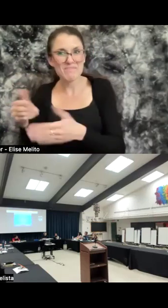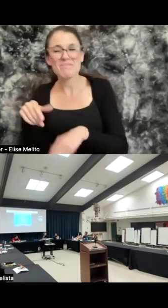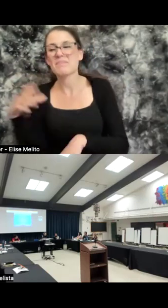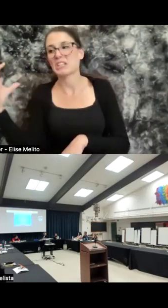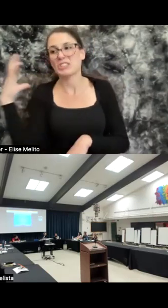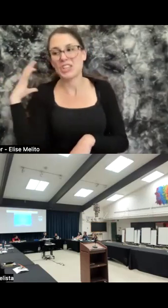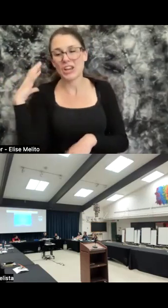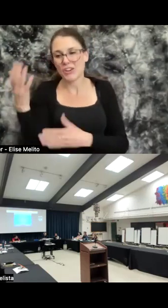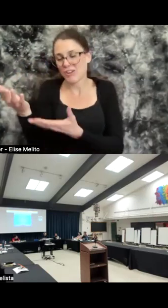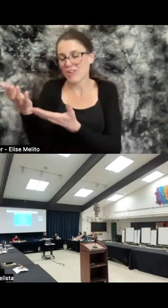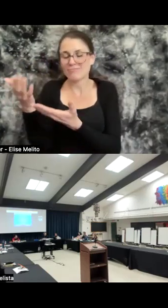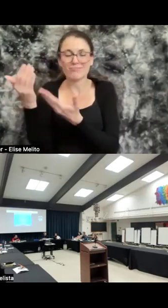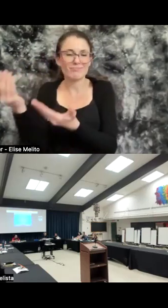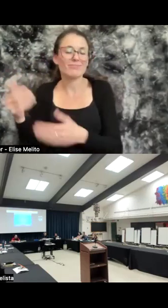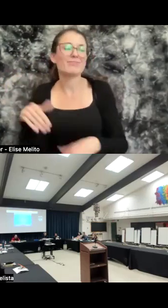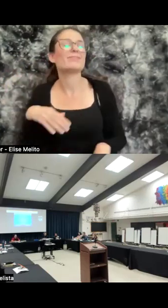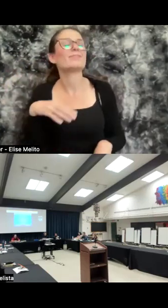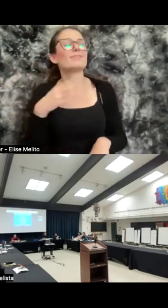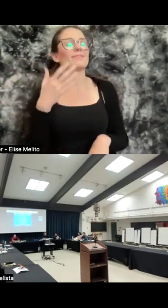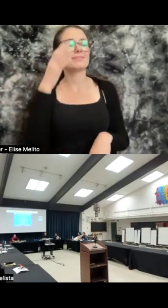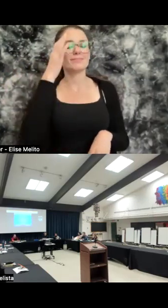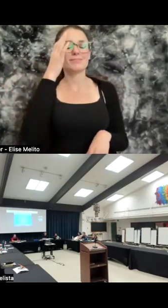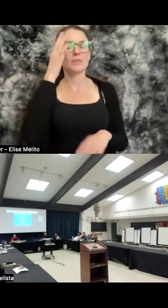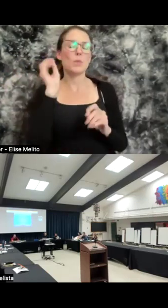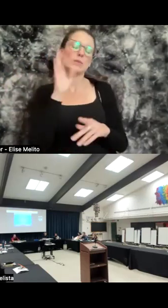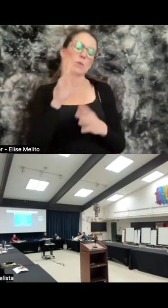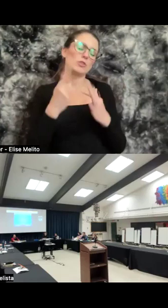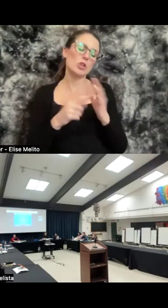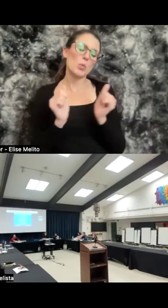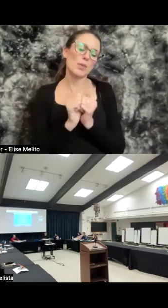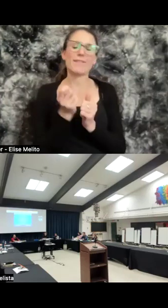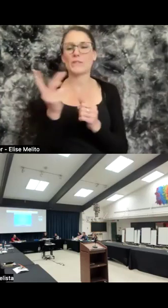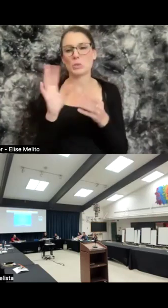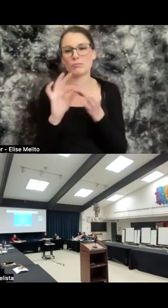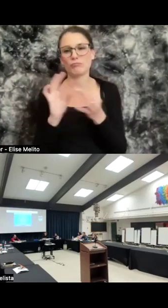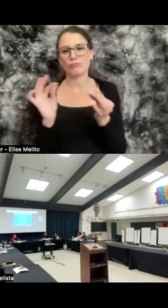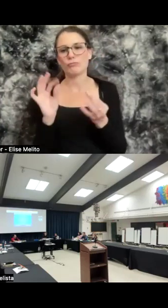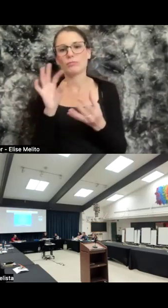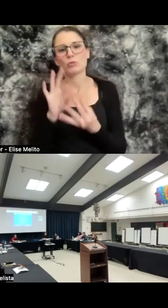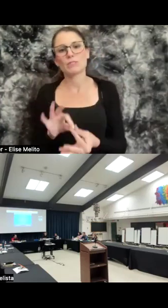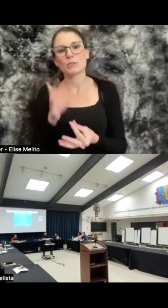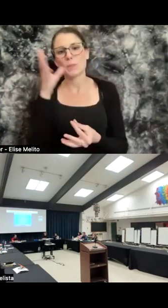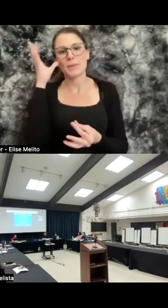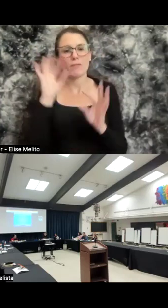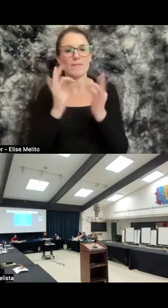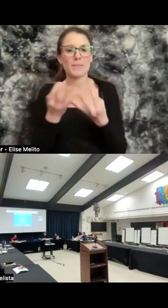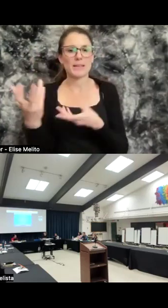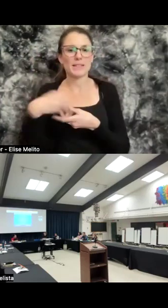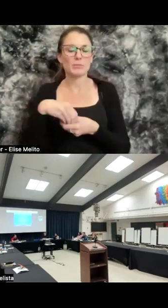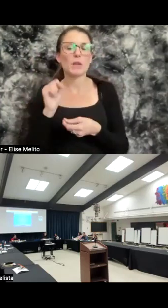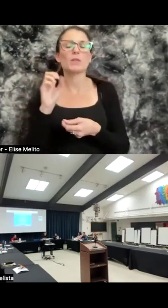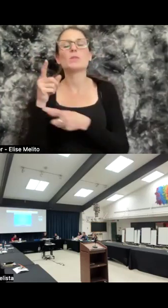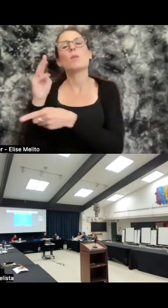chair. Okay, so I'll start with a few words about parent-family engagement. So as